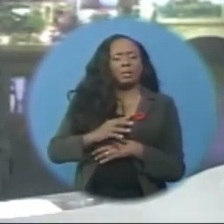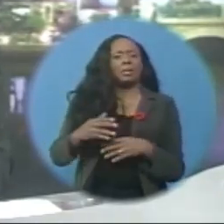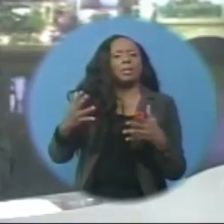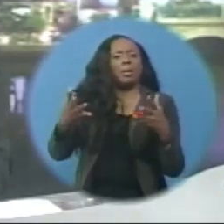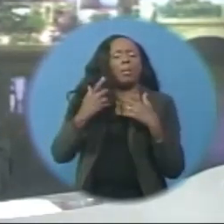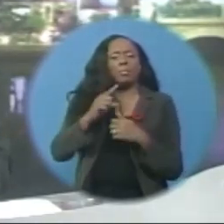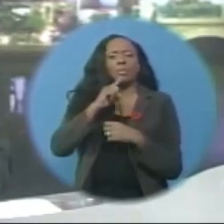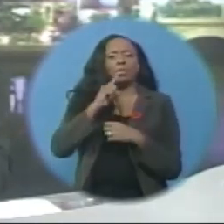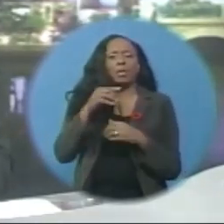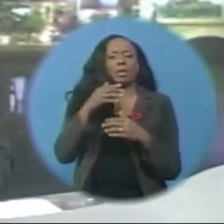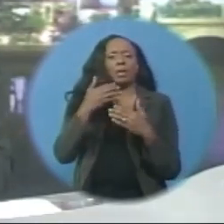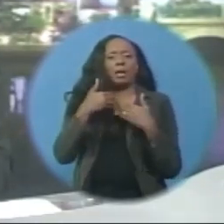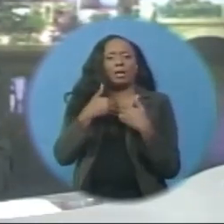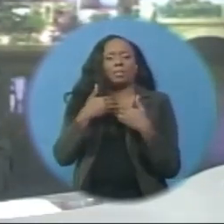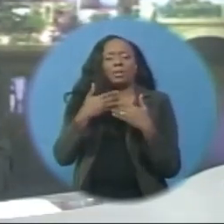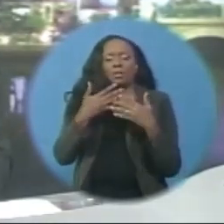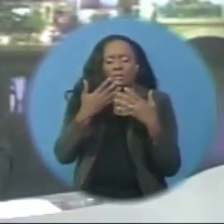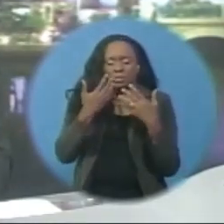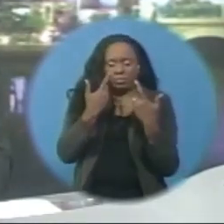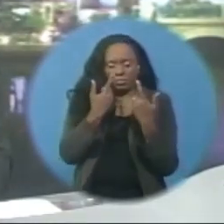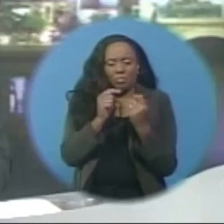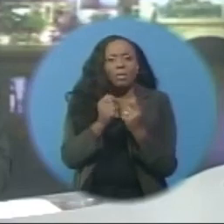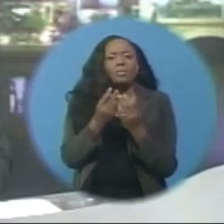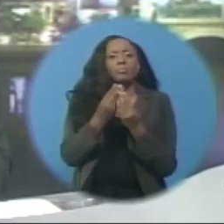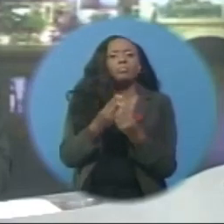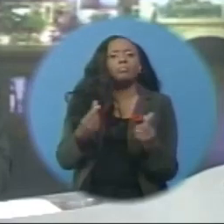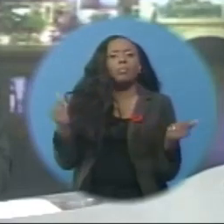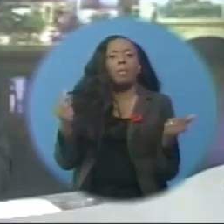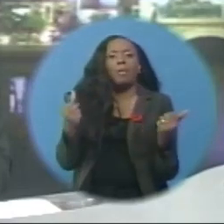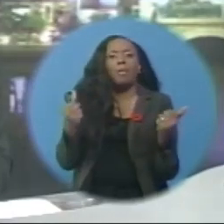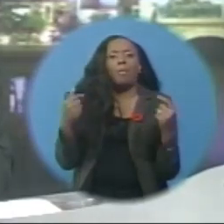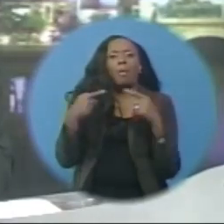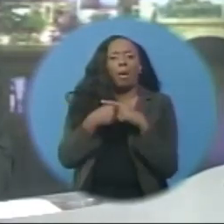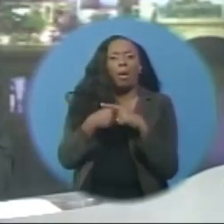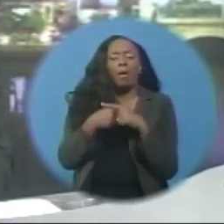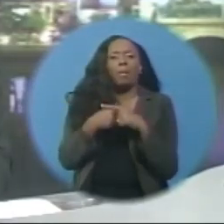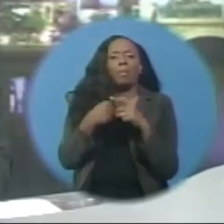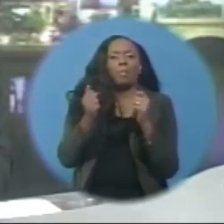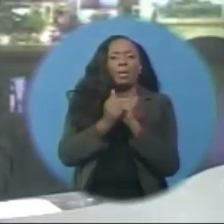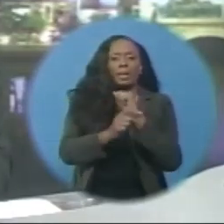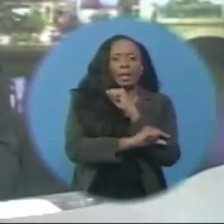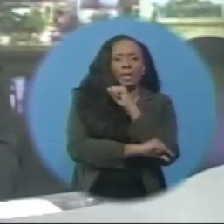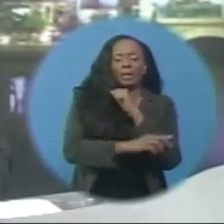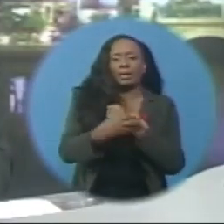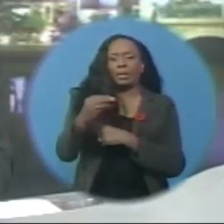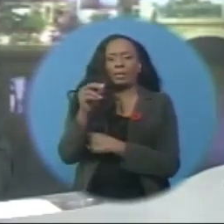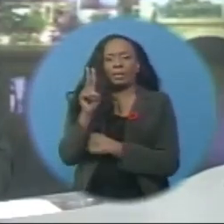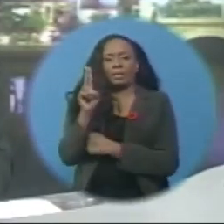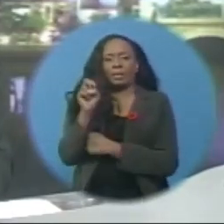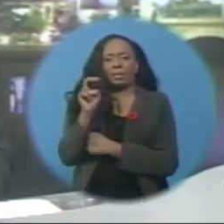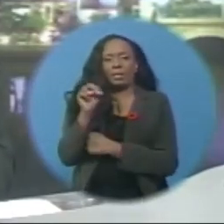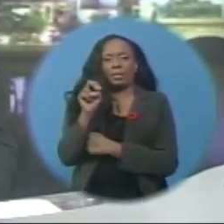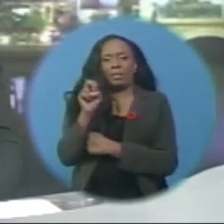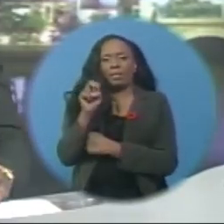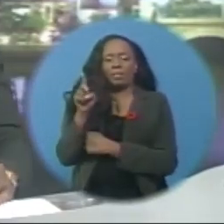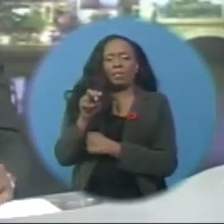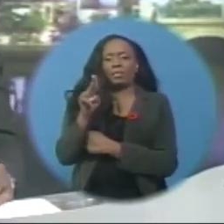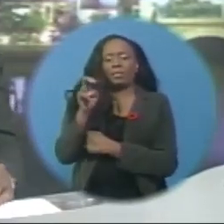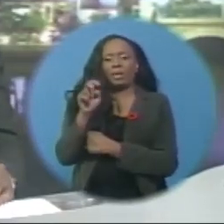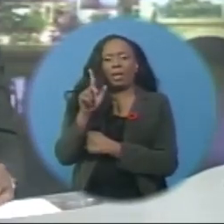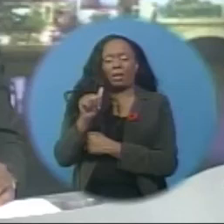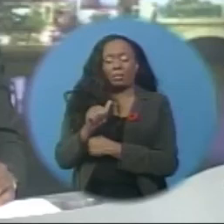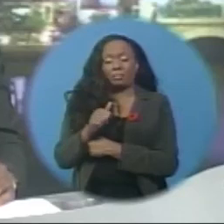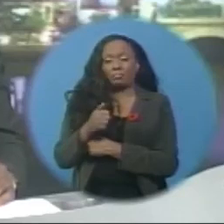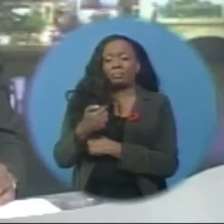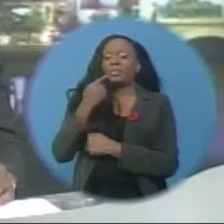process. This as it seeks a settlement of the border dispute with Venezuela. Addressing the 71st sitting of the National Assembly